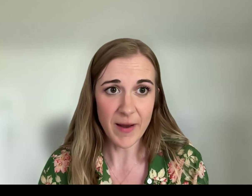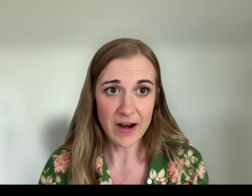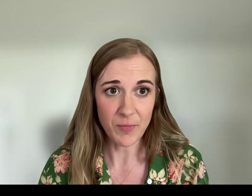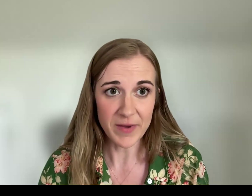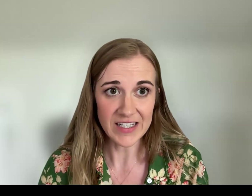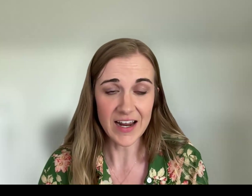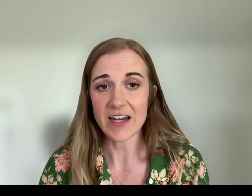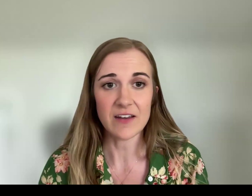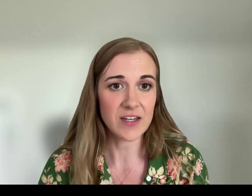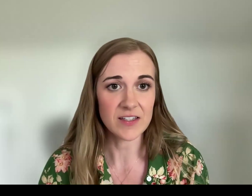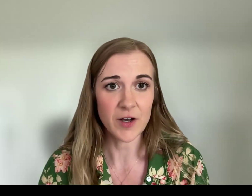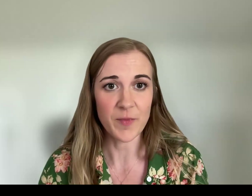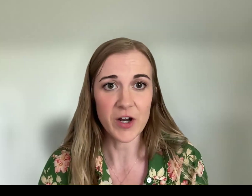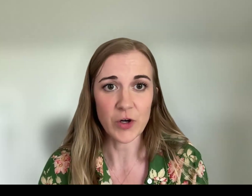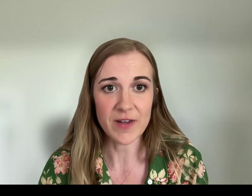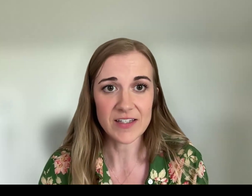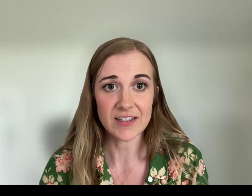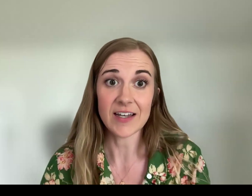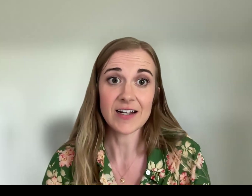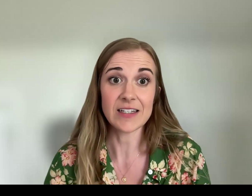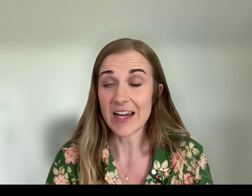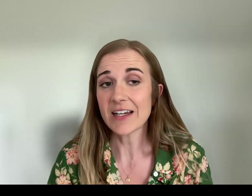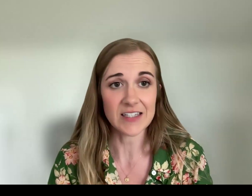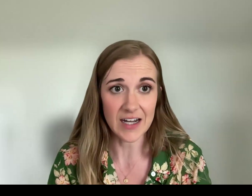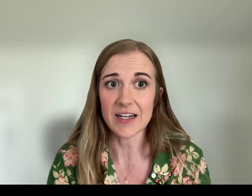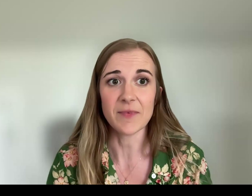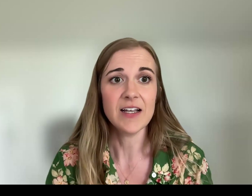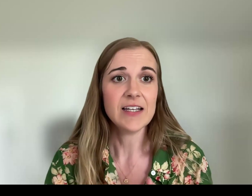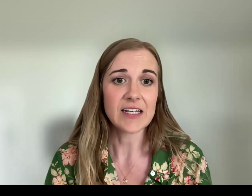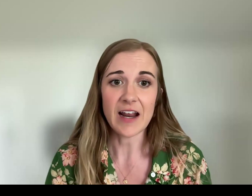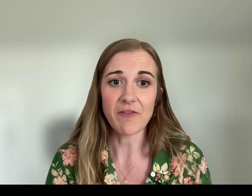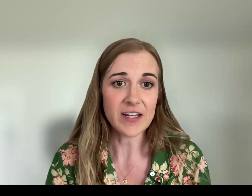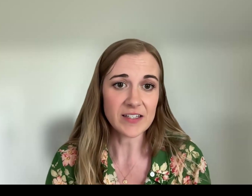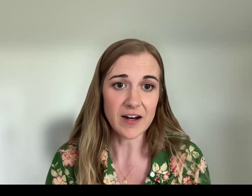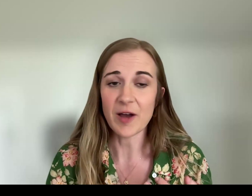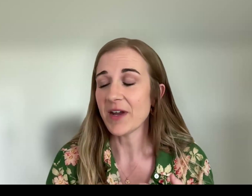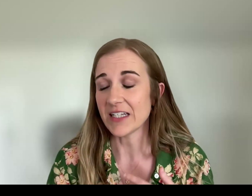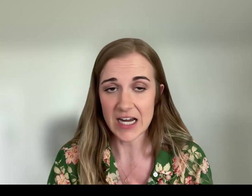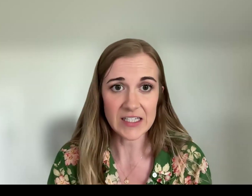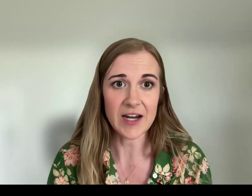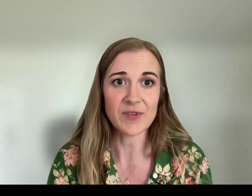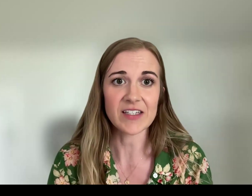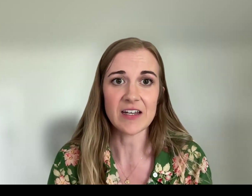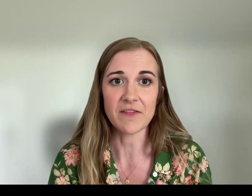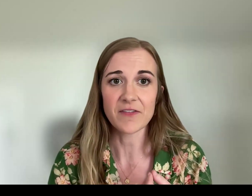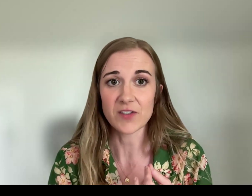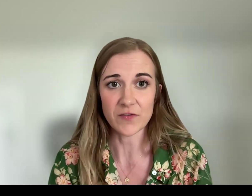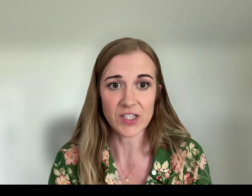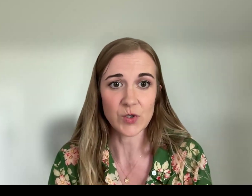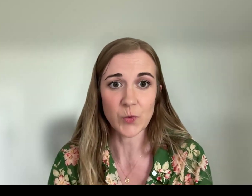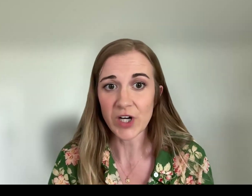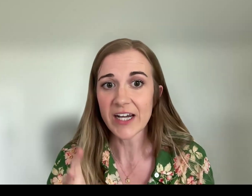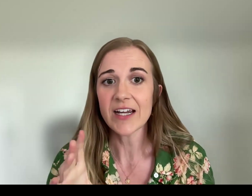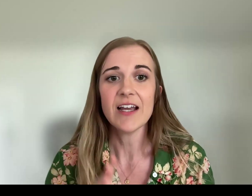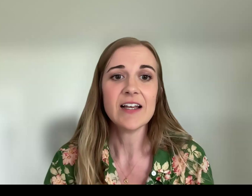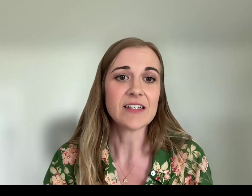part about implementing any of these settlement agreements, is that it takes time to get everything set up. It takes time to see if the